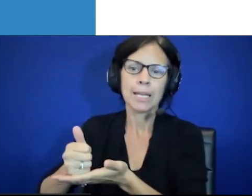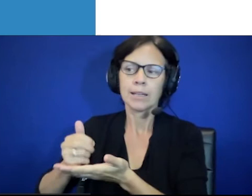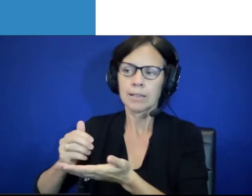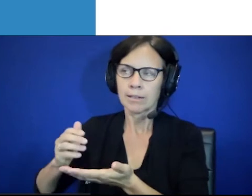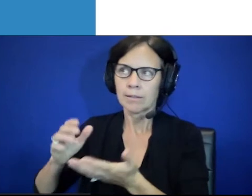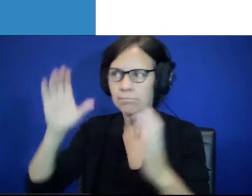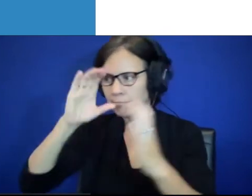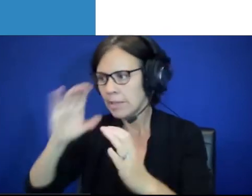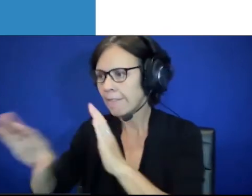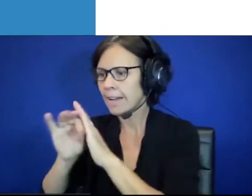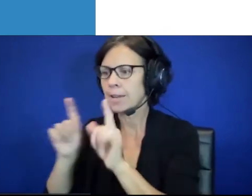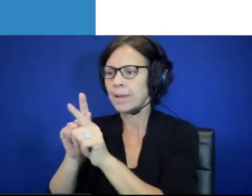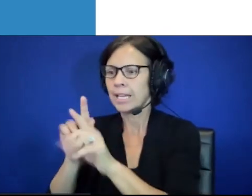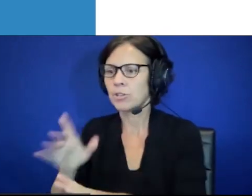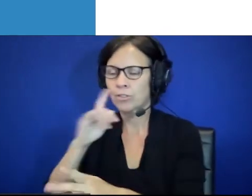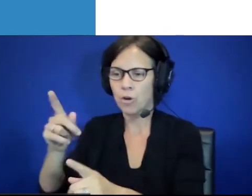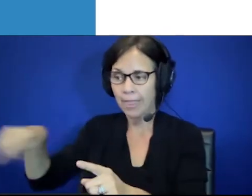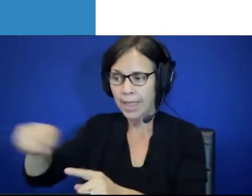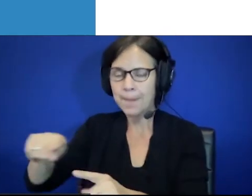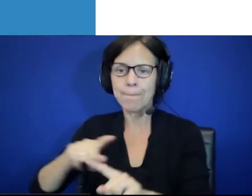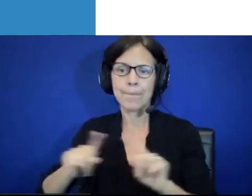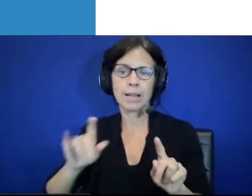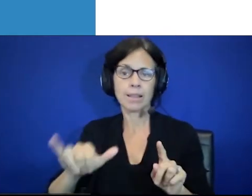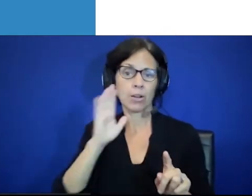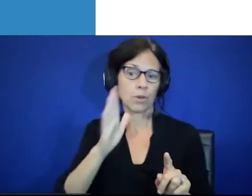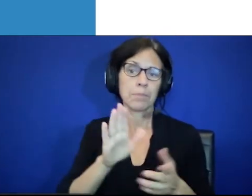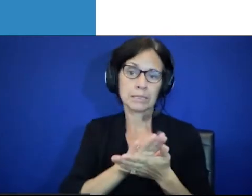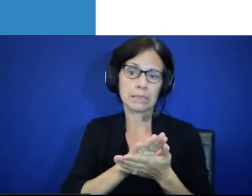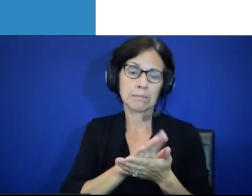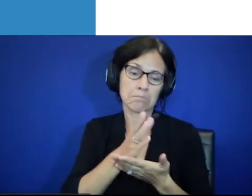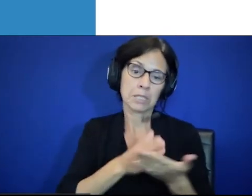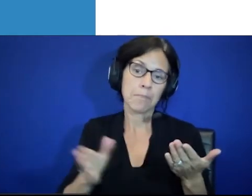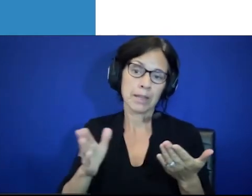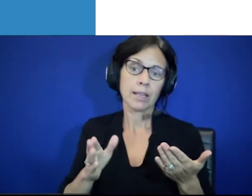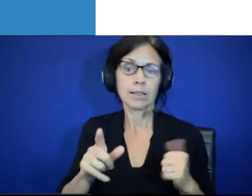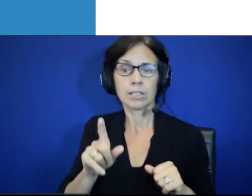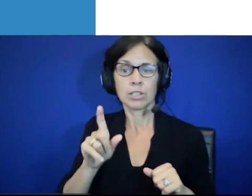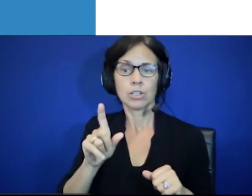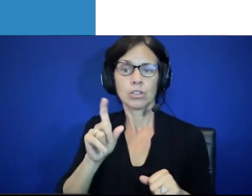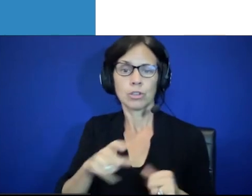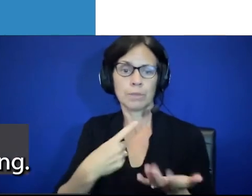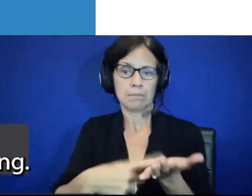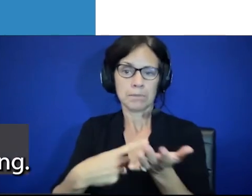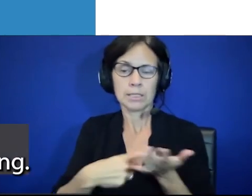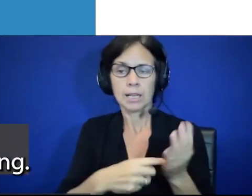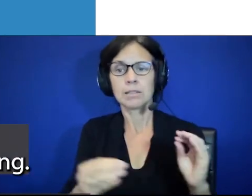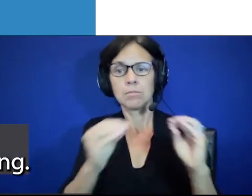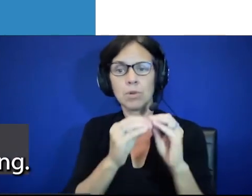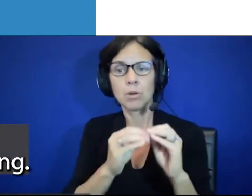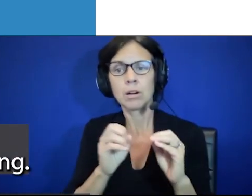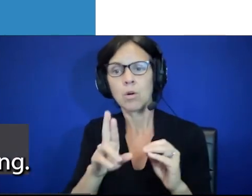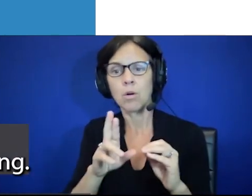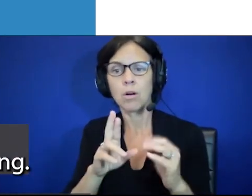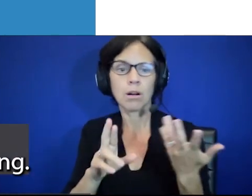them. But that would be something that should be talked about more or be